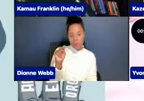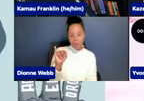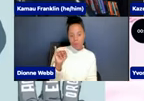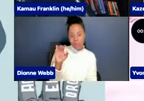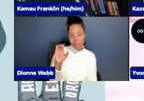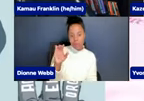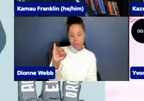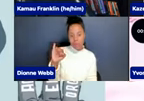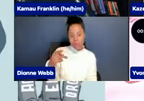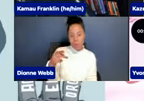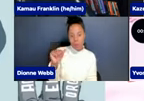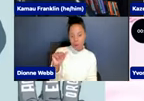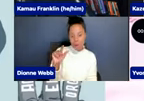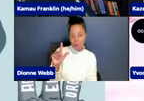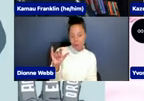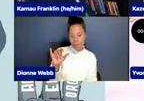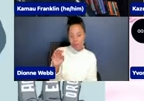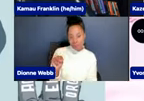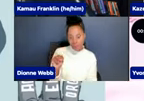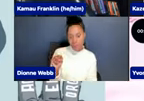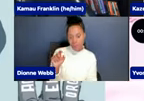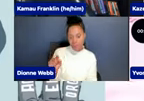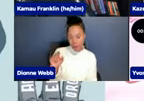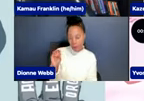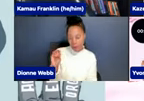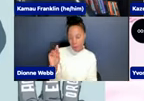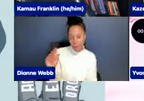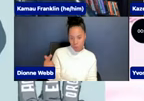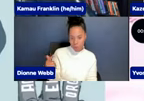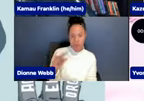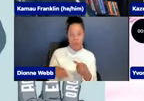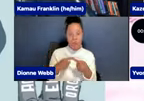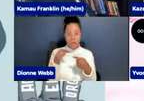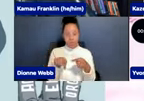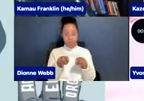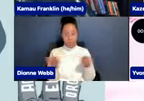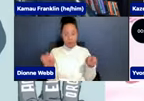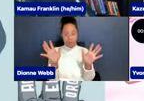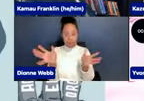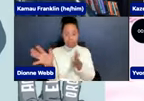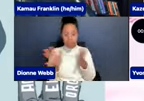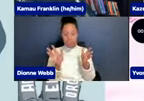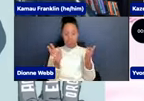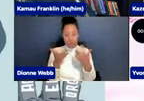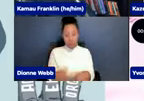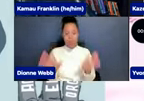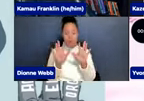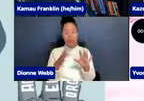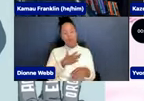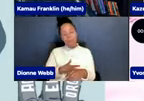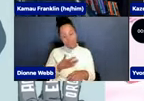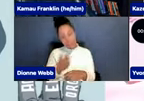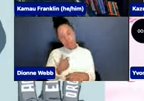after this panel is over. So you please, we try to do this as an